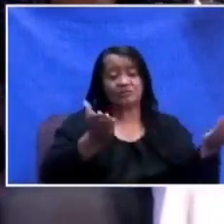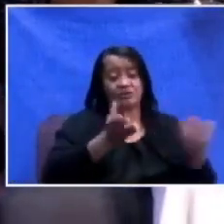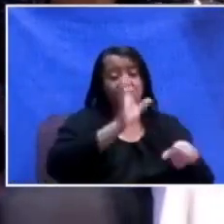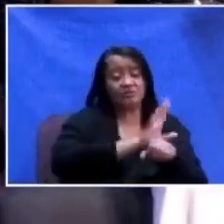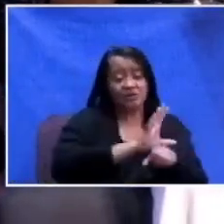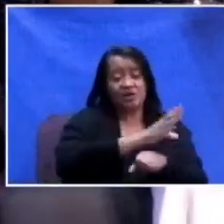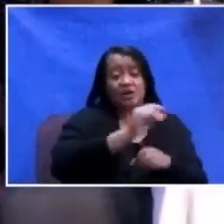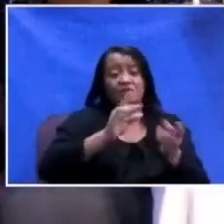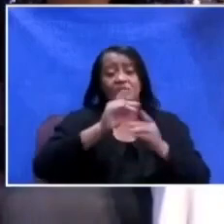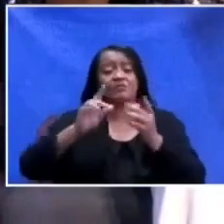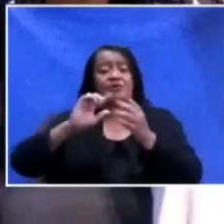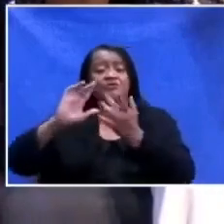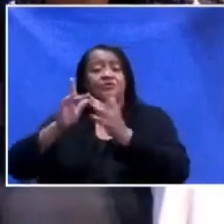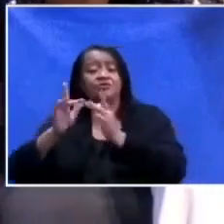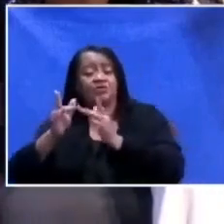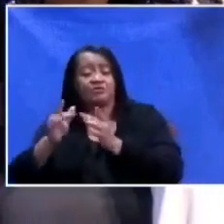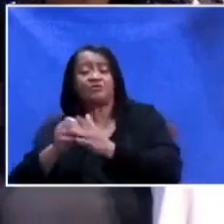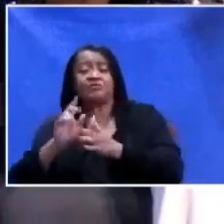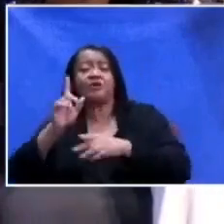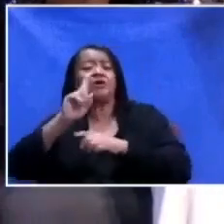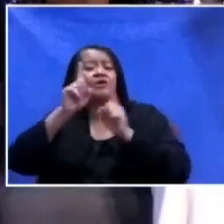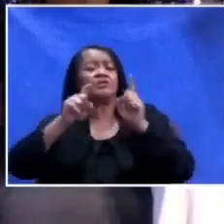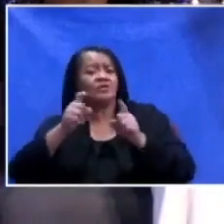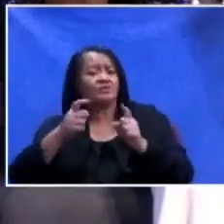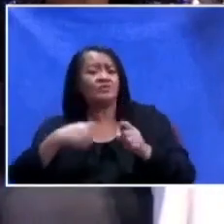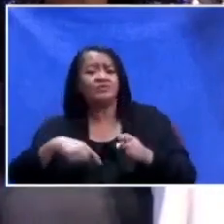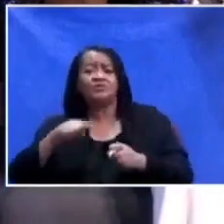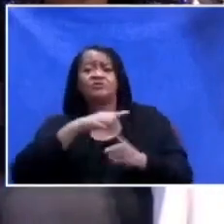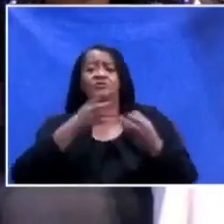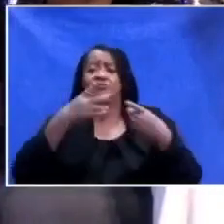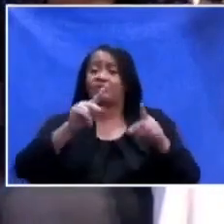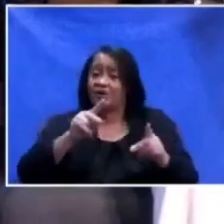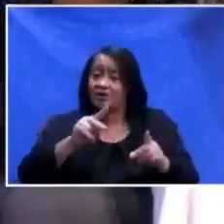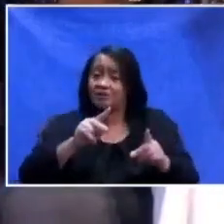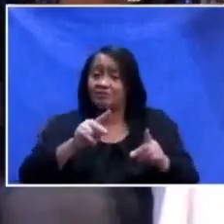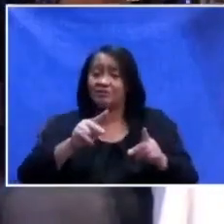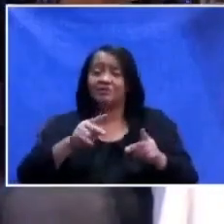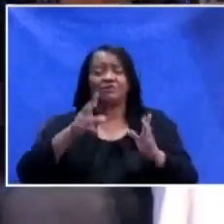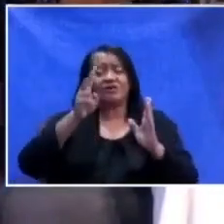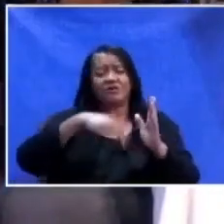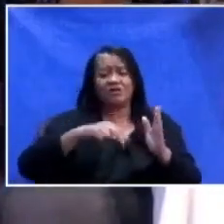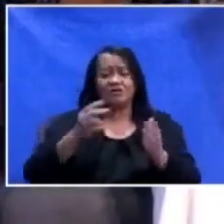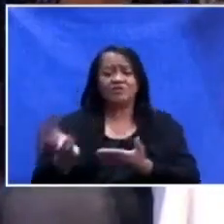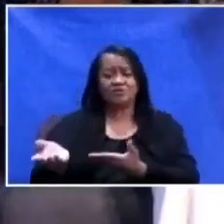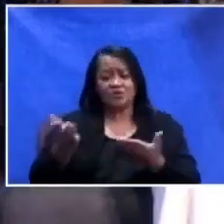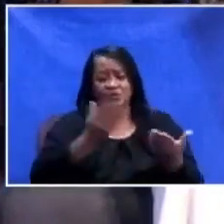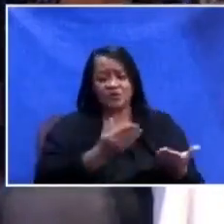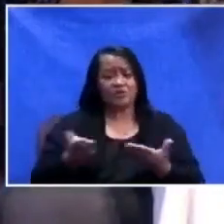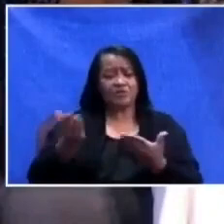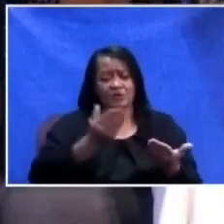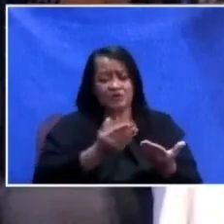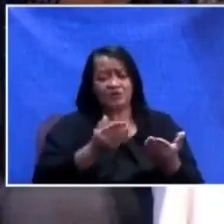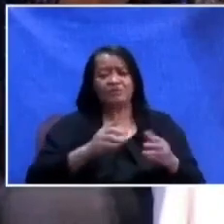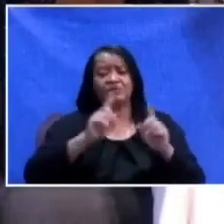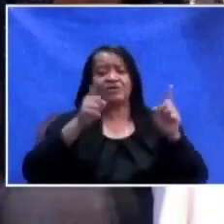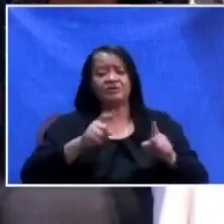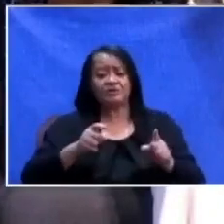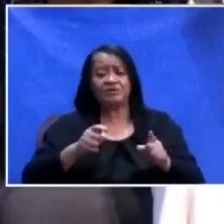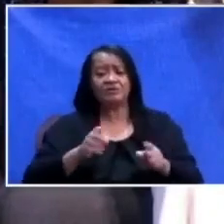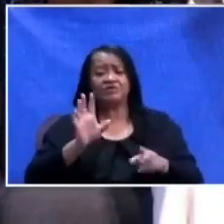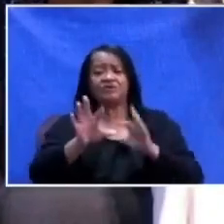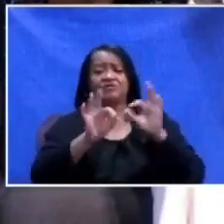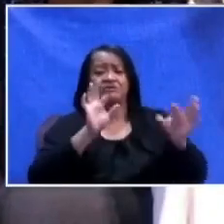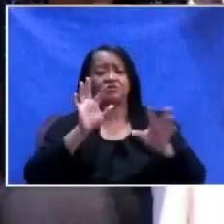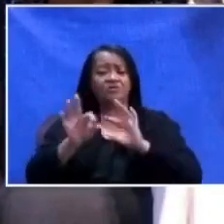those online. They're questions that we've got the opportunity to randomly draw these. These have been